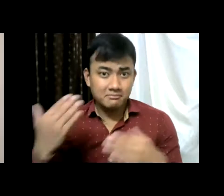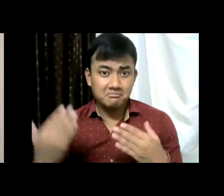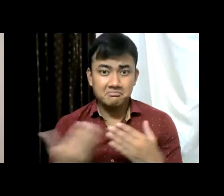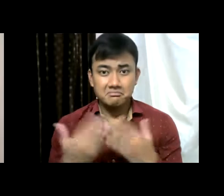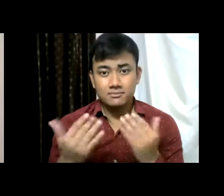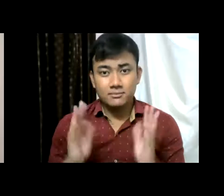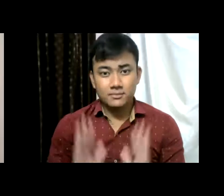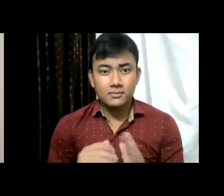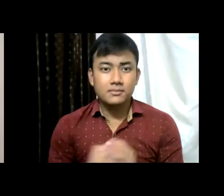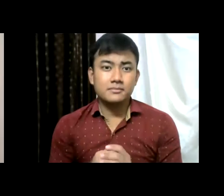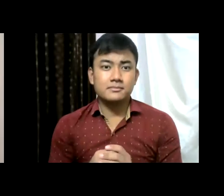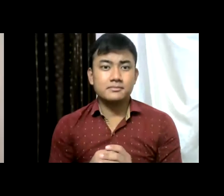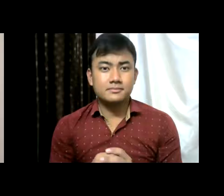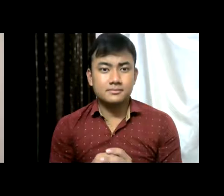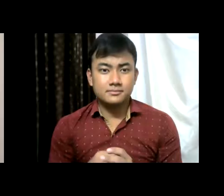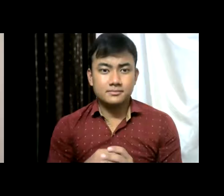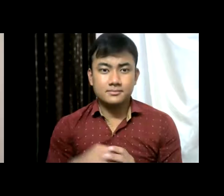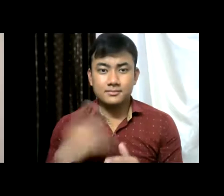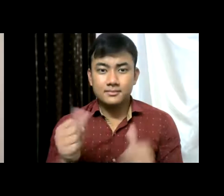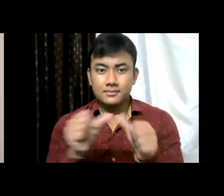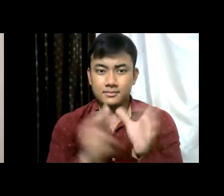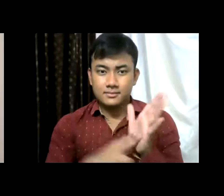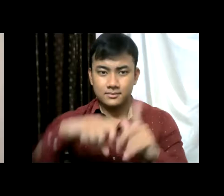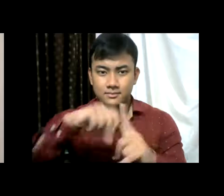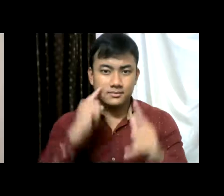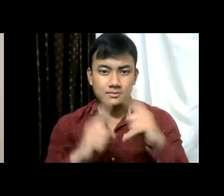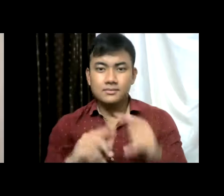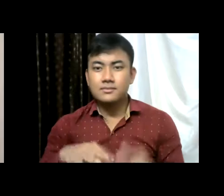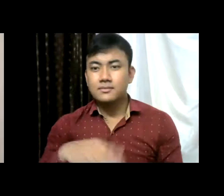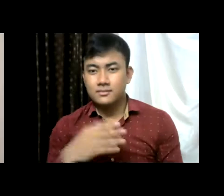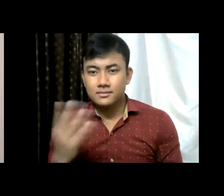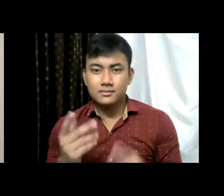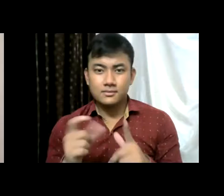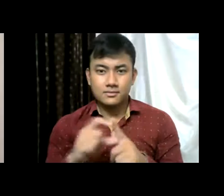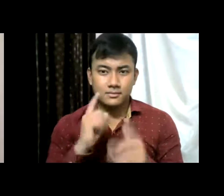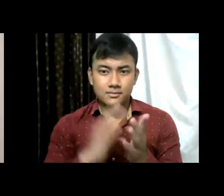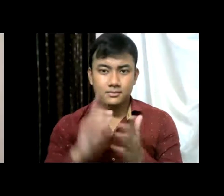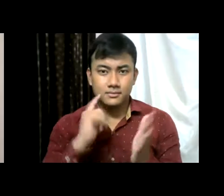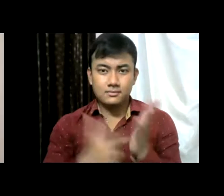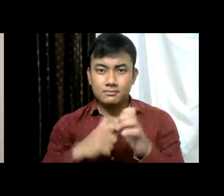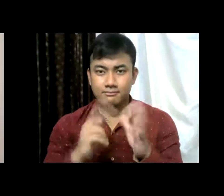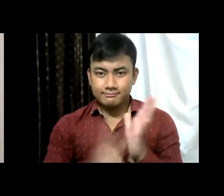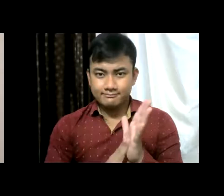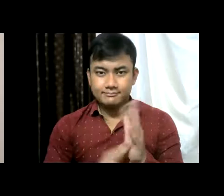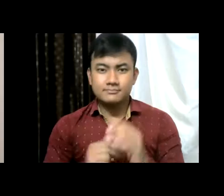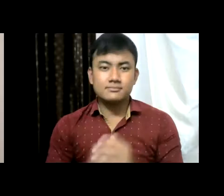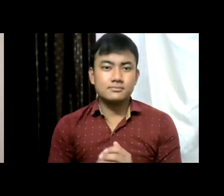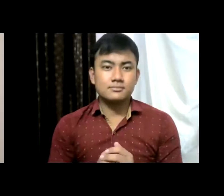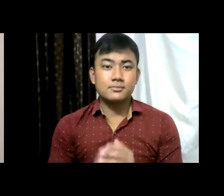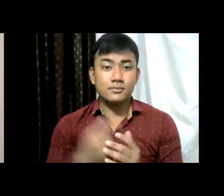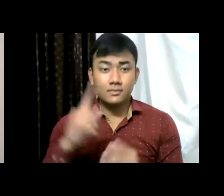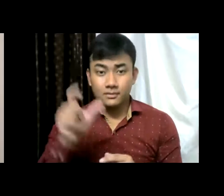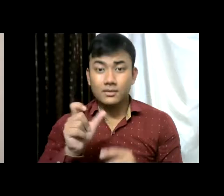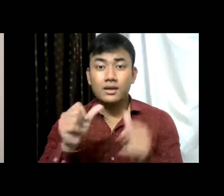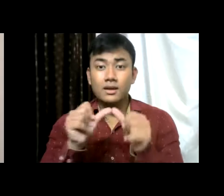Ankit Vengurlekar and Dr Dhiren Borisa. To briefly introduce them, Ankit has worked